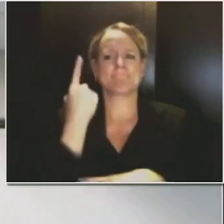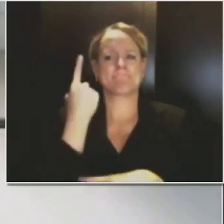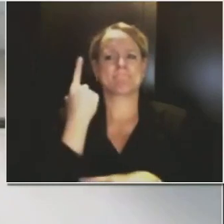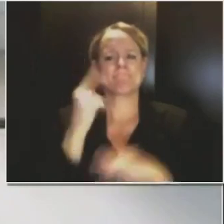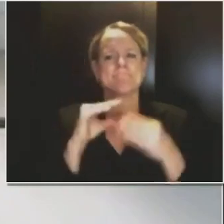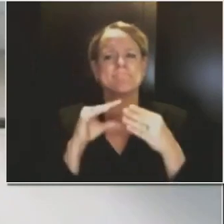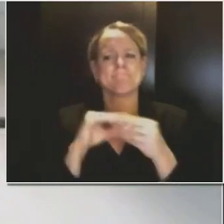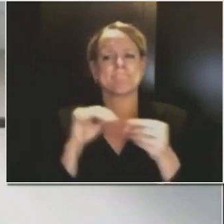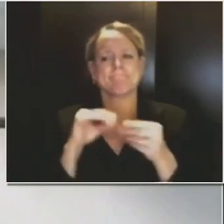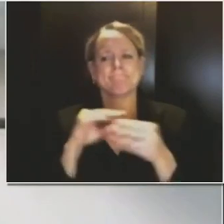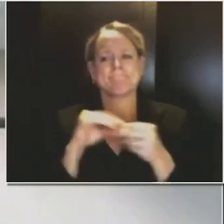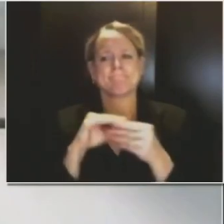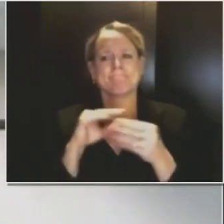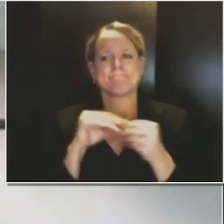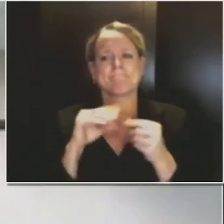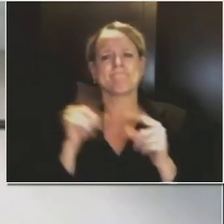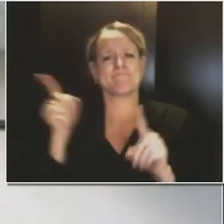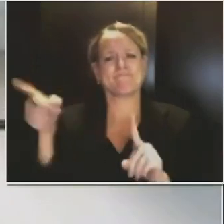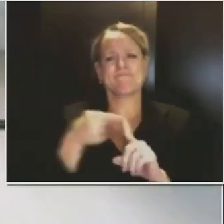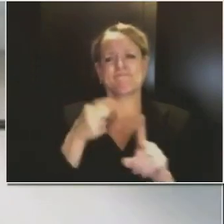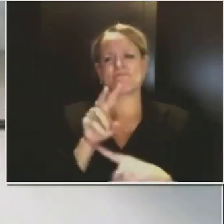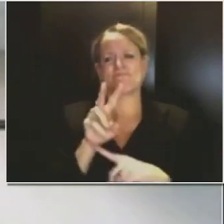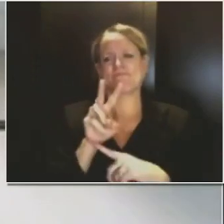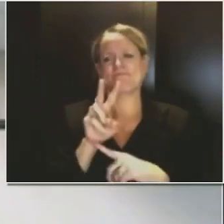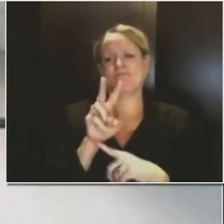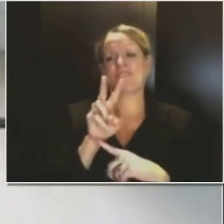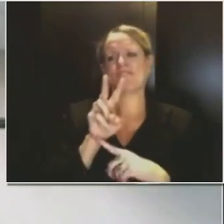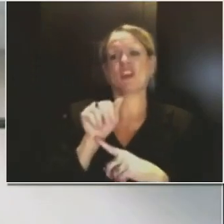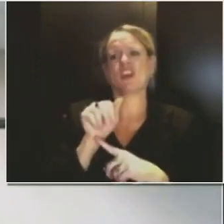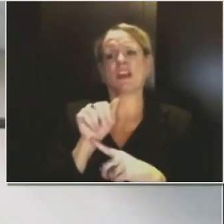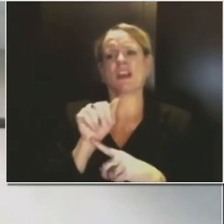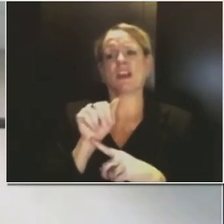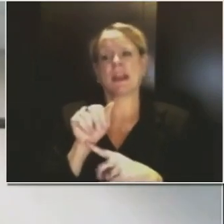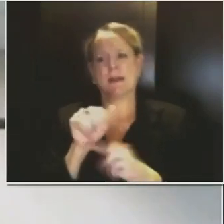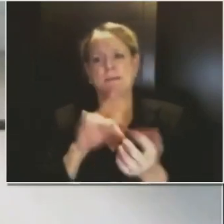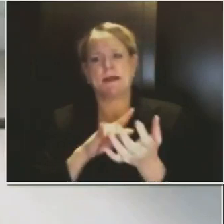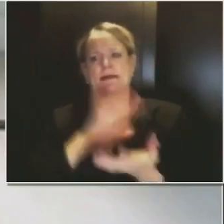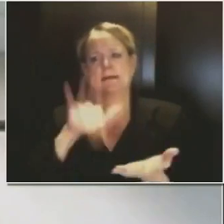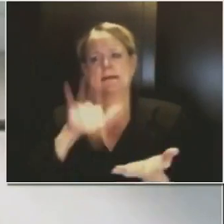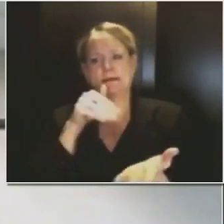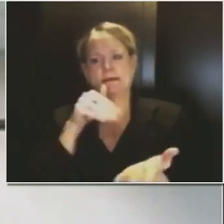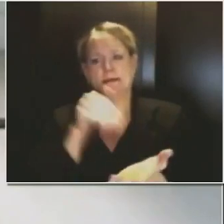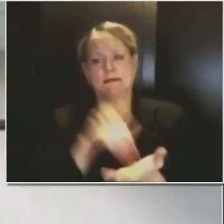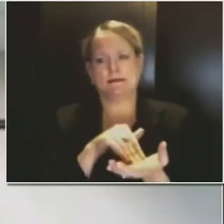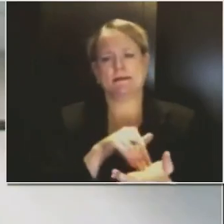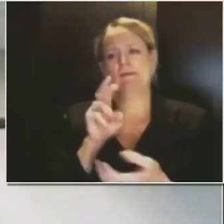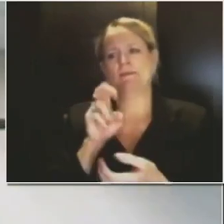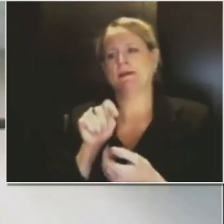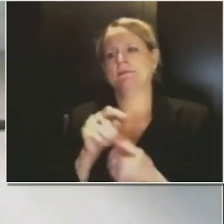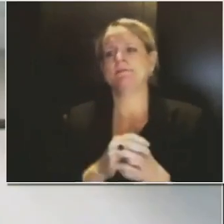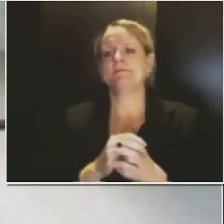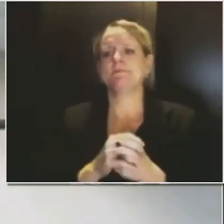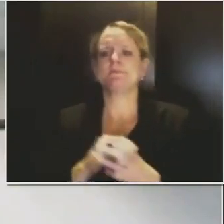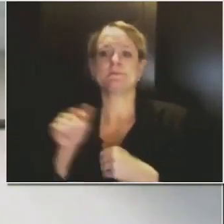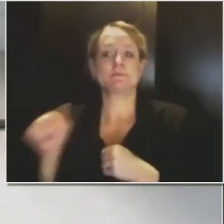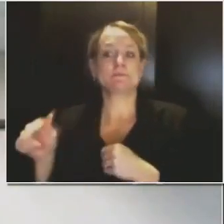that particular facility, as we do with many other facilities, is reach out through our State Emergency Operations